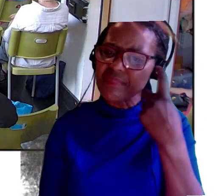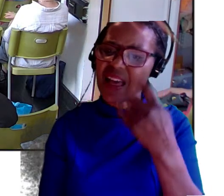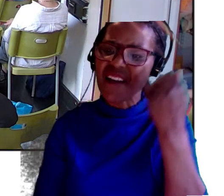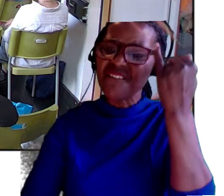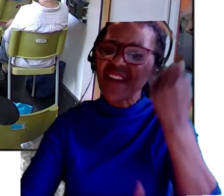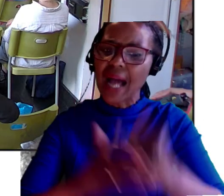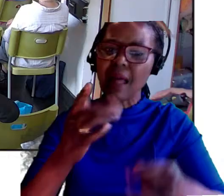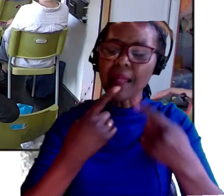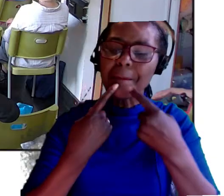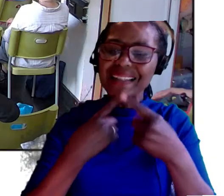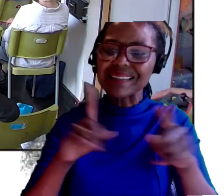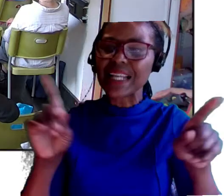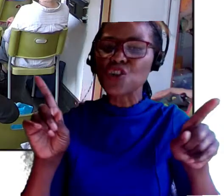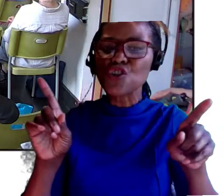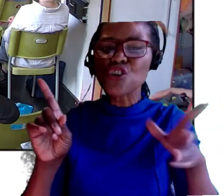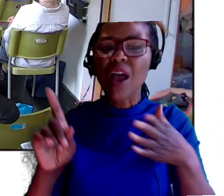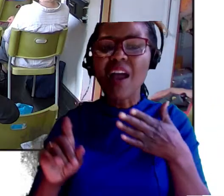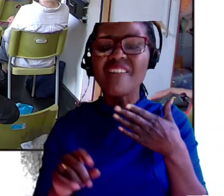piece, and that